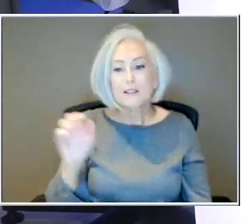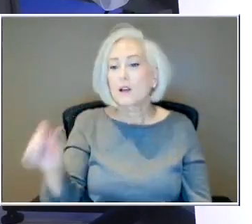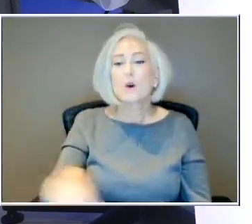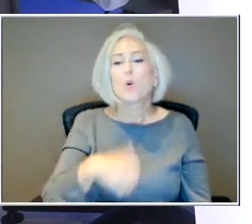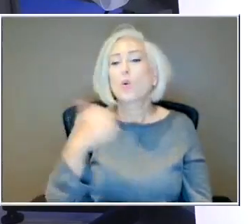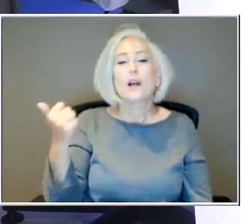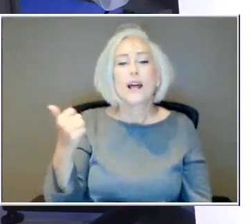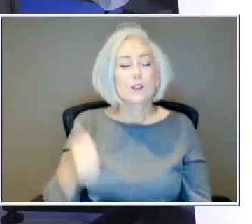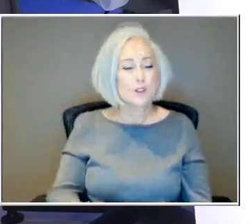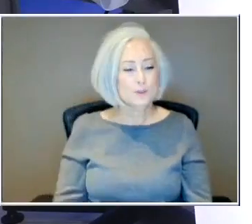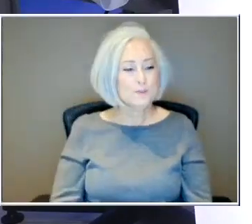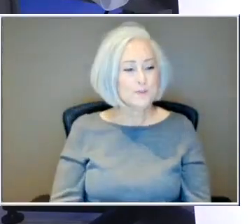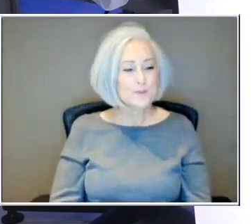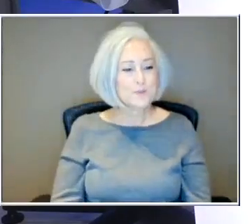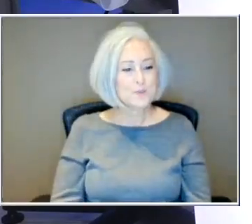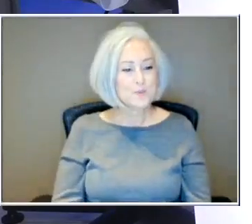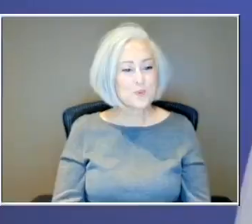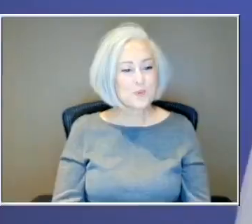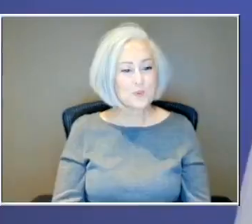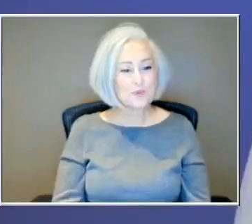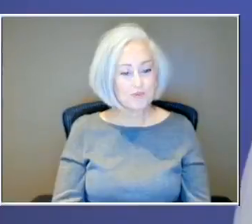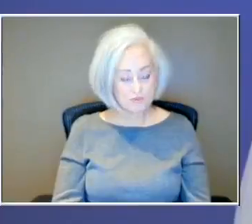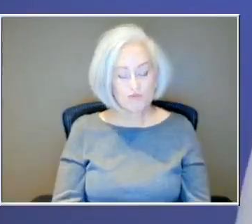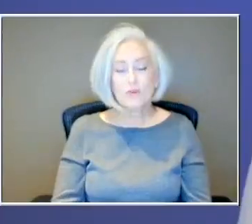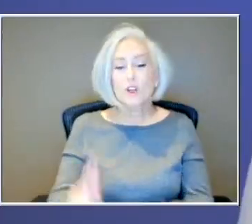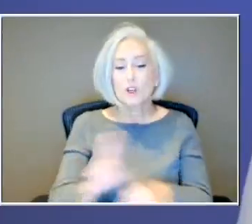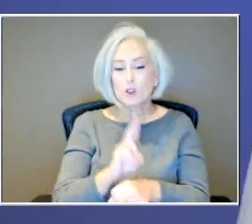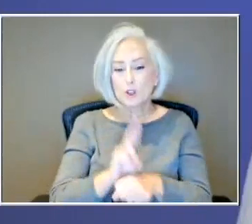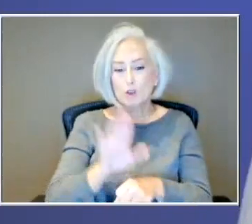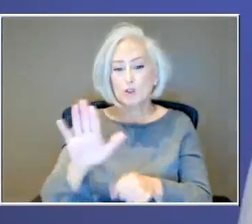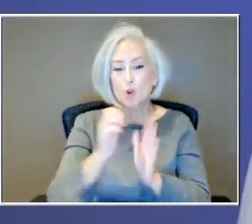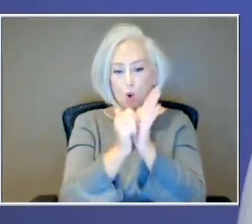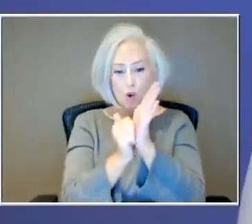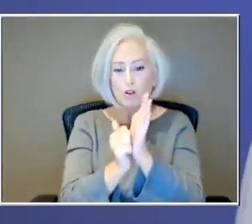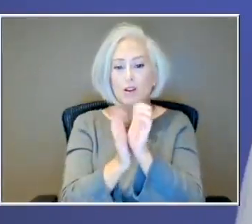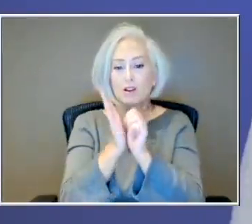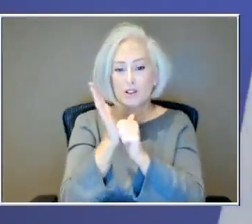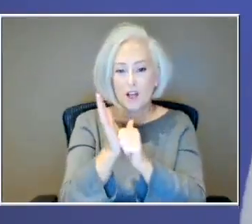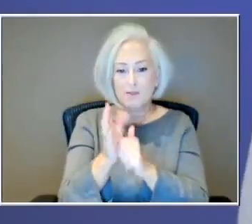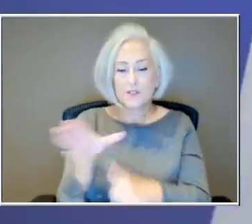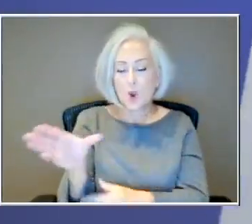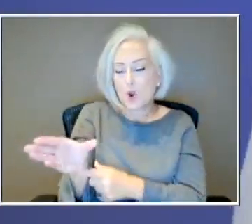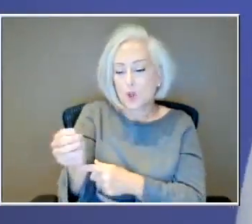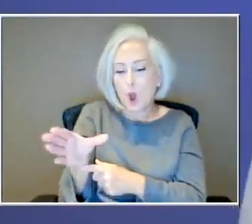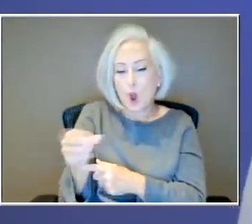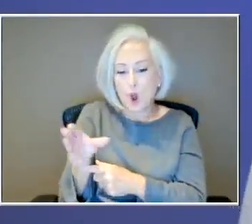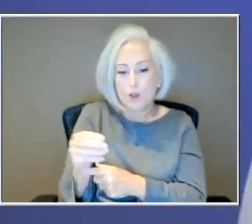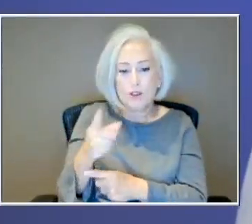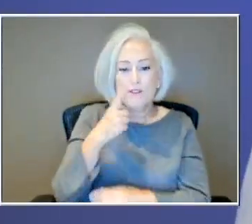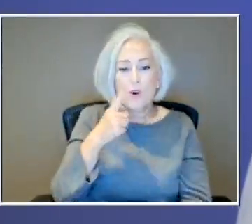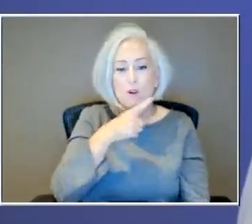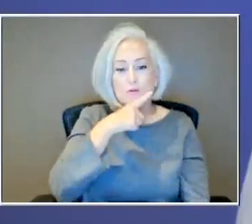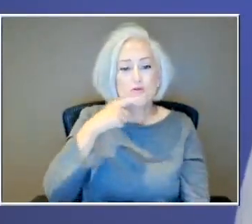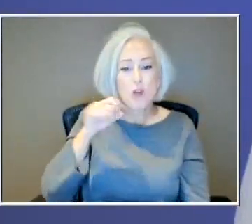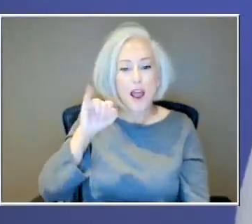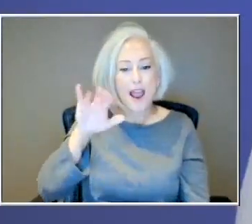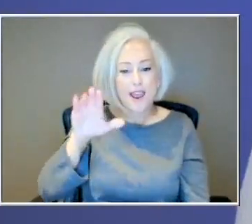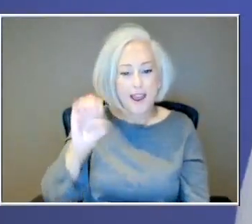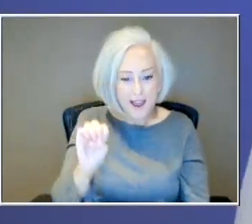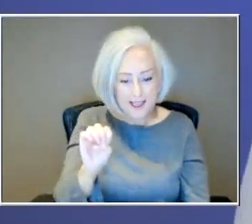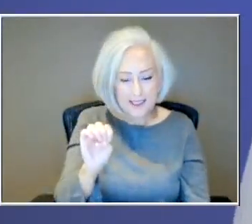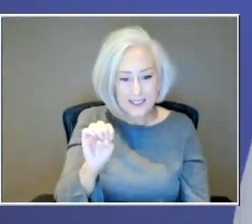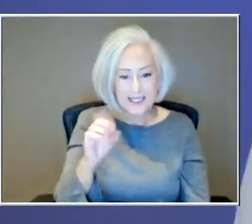Any suggestions? I would say definitely use your gloves or tongs to handle the dry ice. So some type of barrier, protective equipment